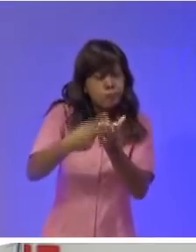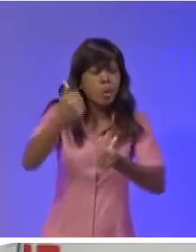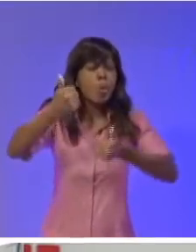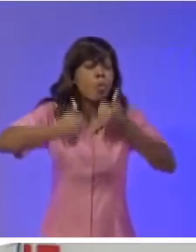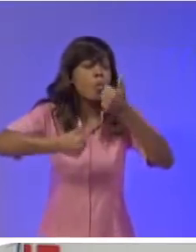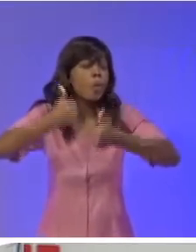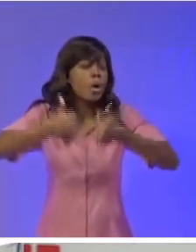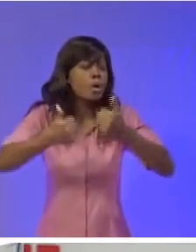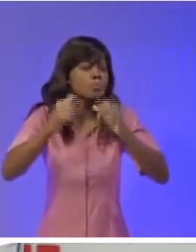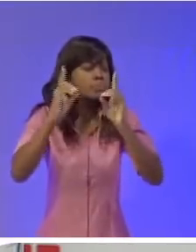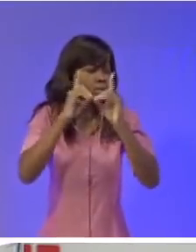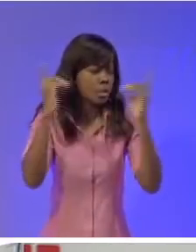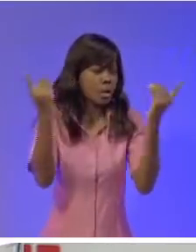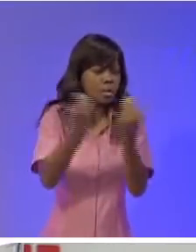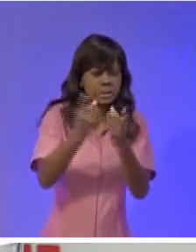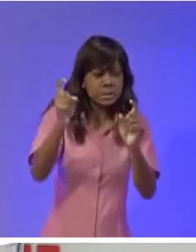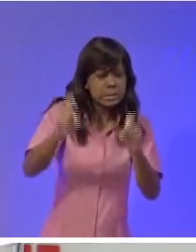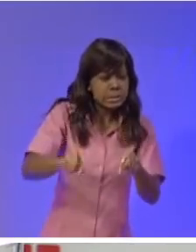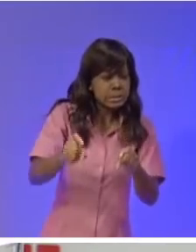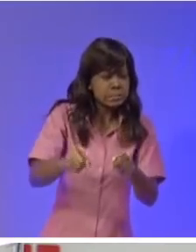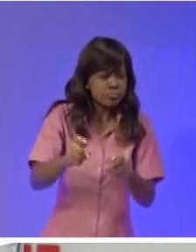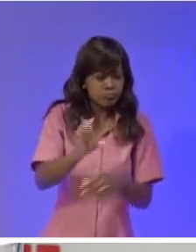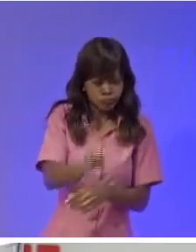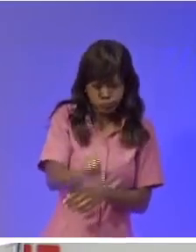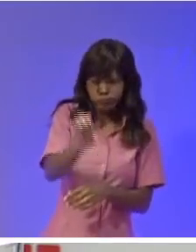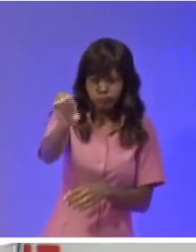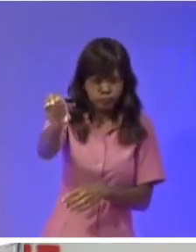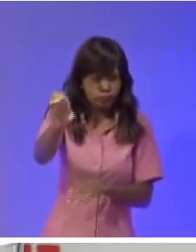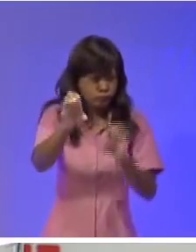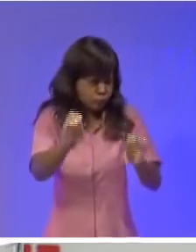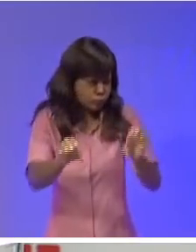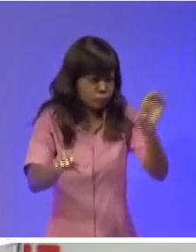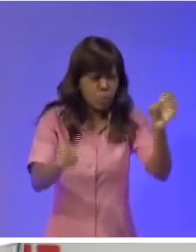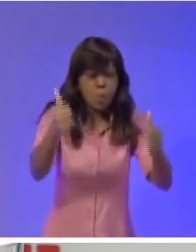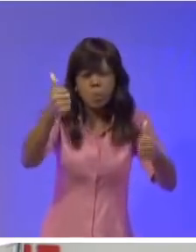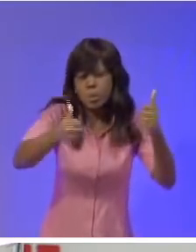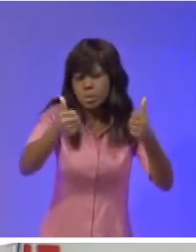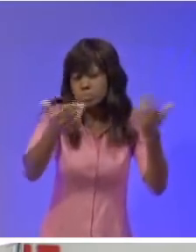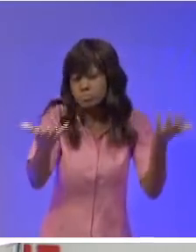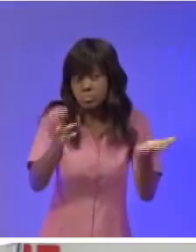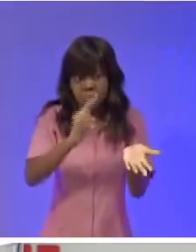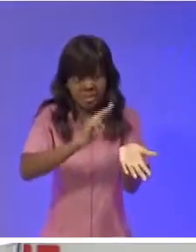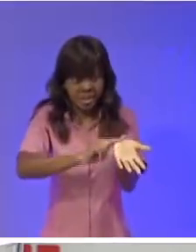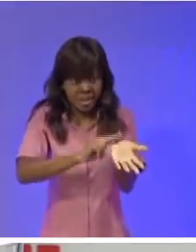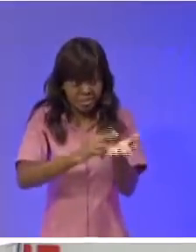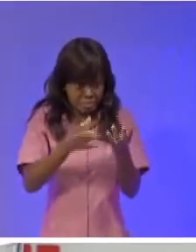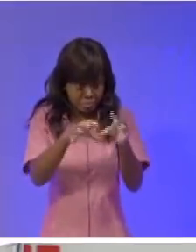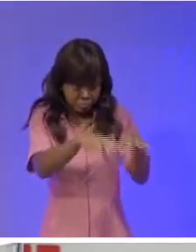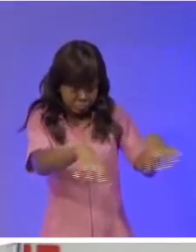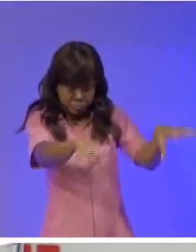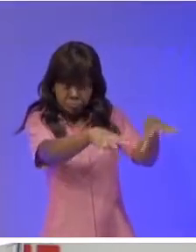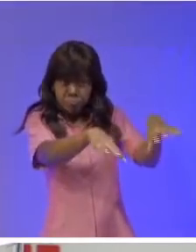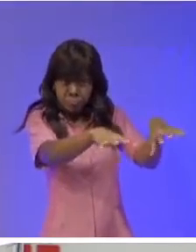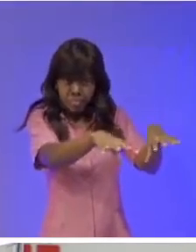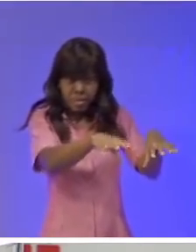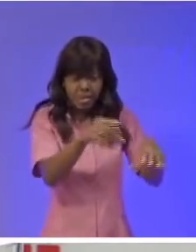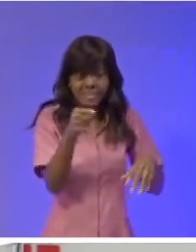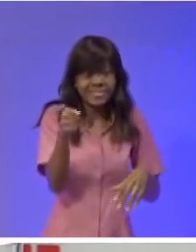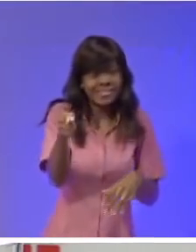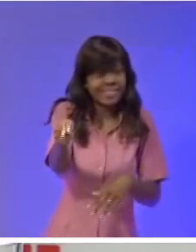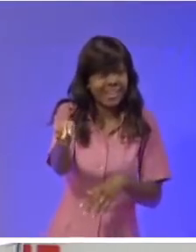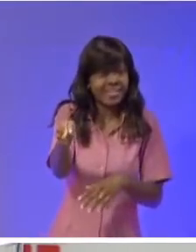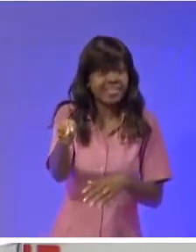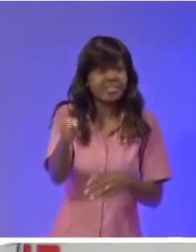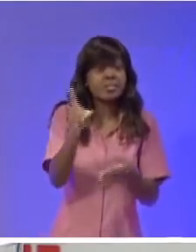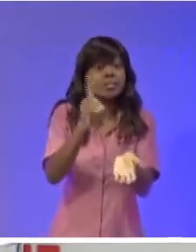HR? Is it transport? Is it the nursing pool? Is it, and that is what they are doing now. And it will not be